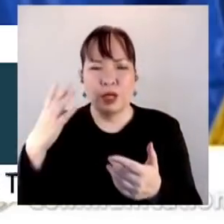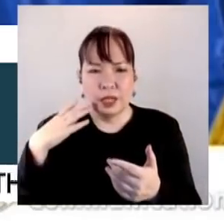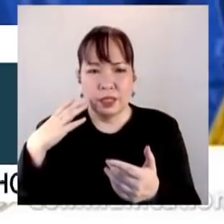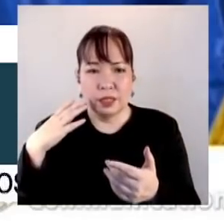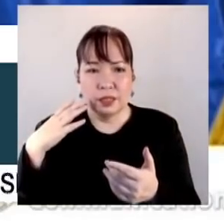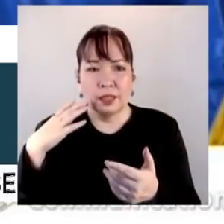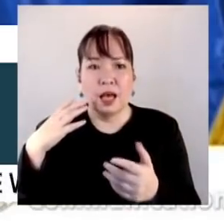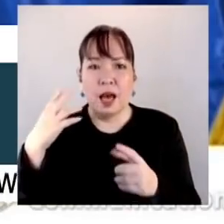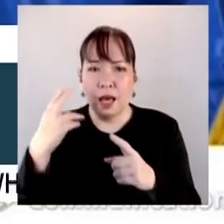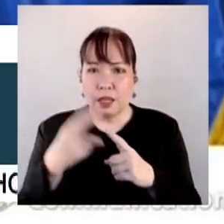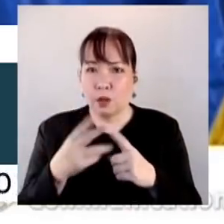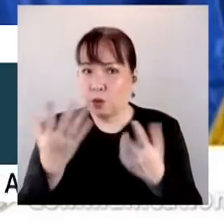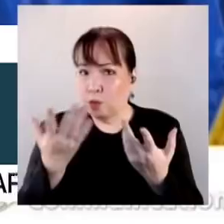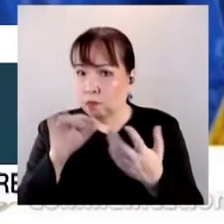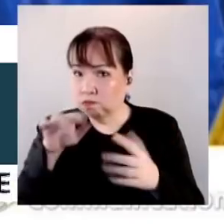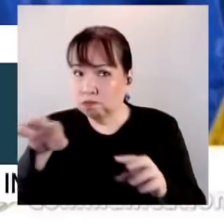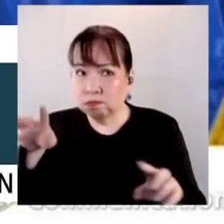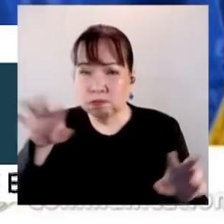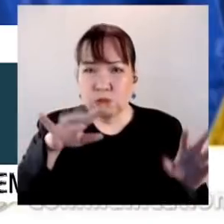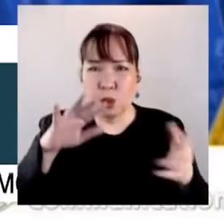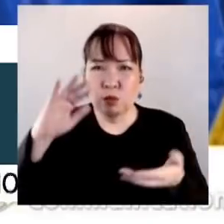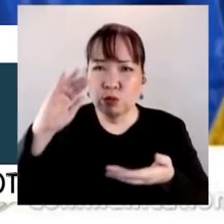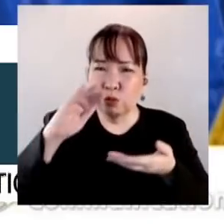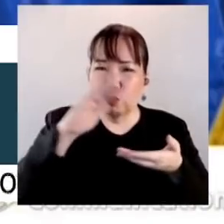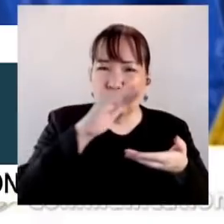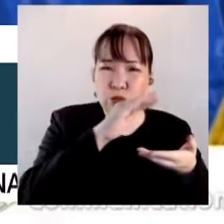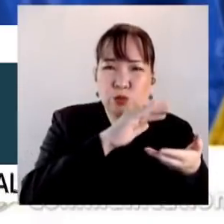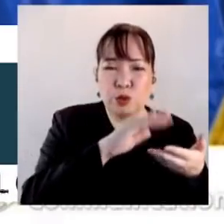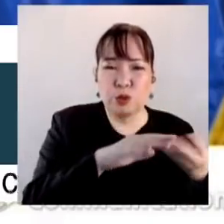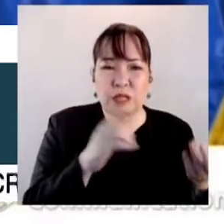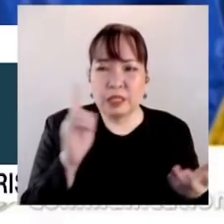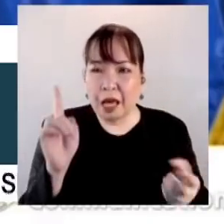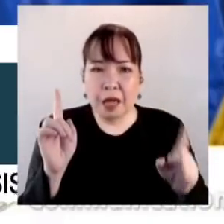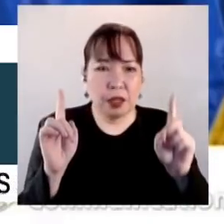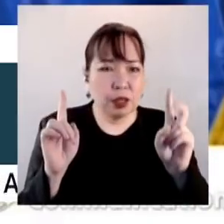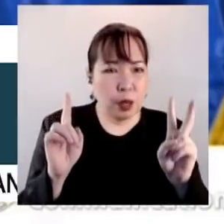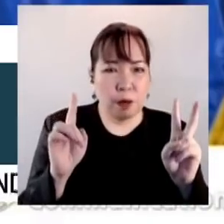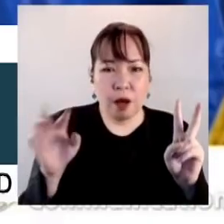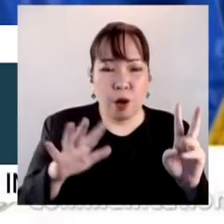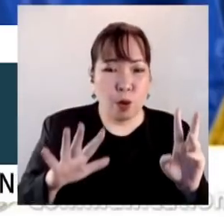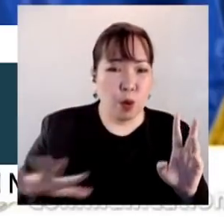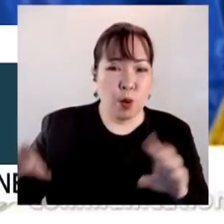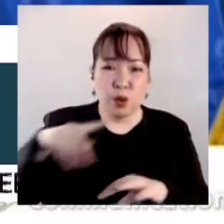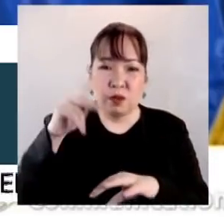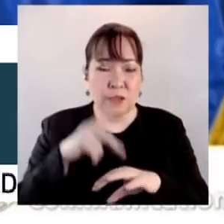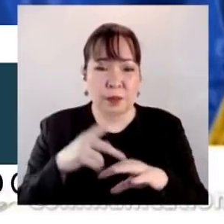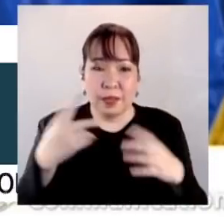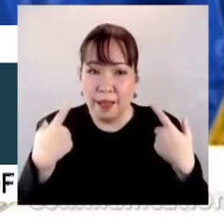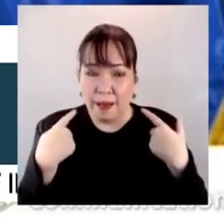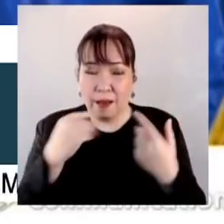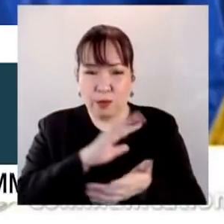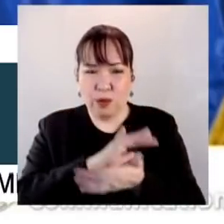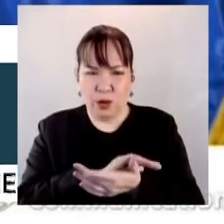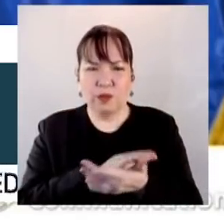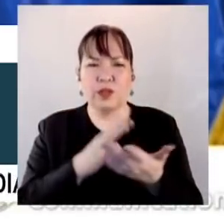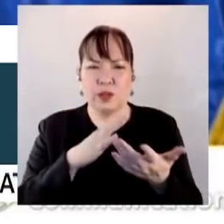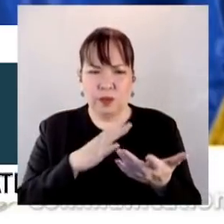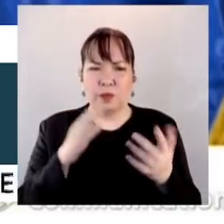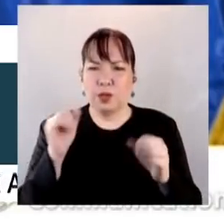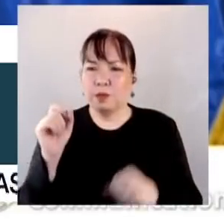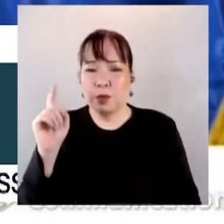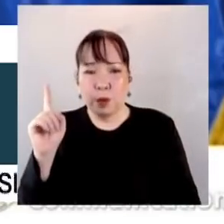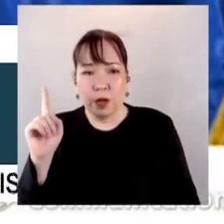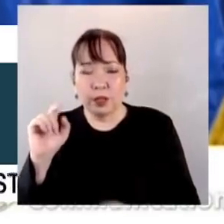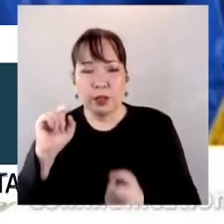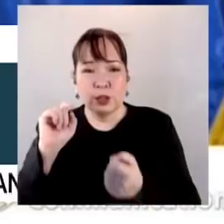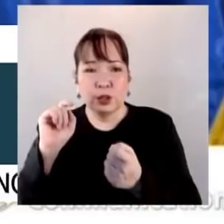talagang almost isa dalawa na lang all over the country, yung alert one would still